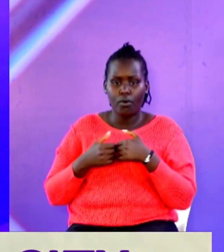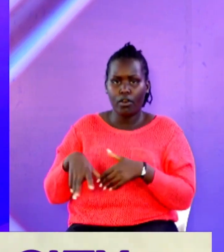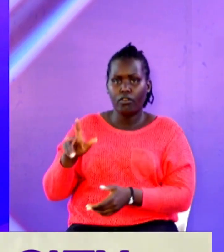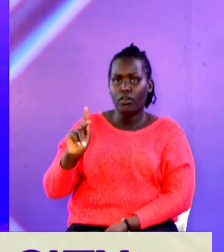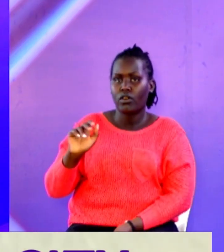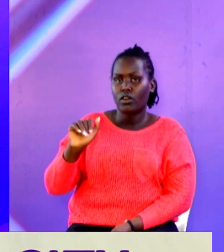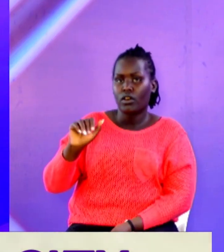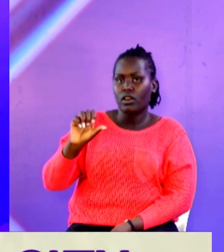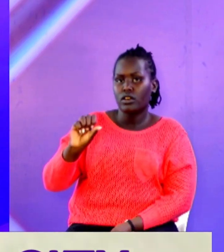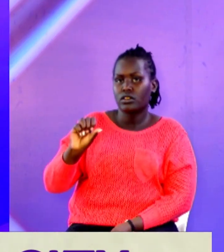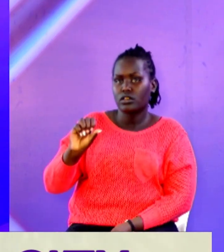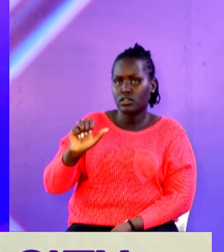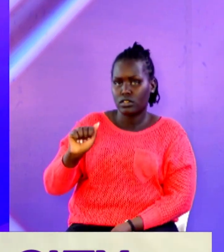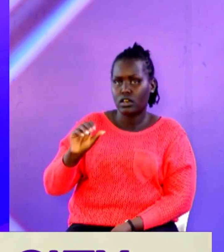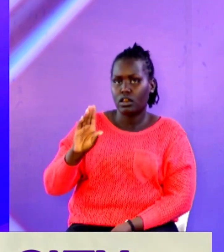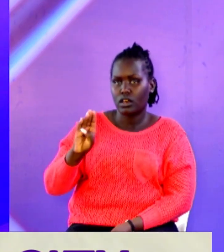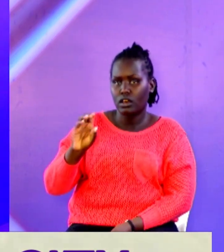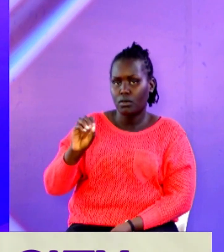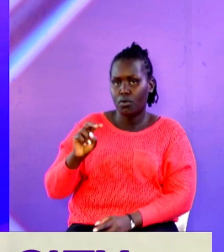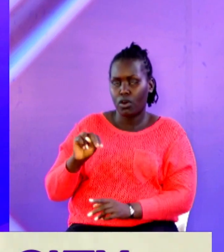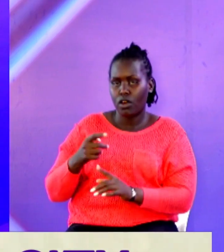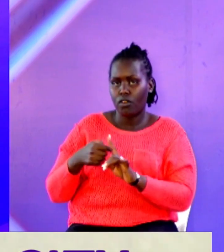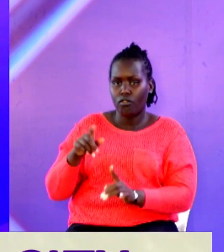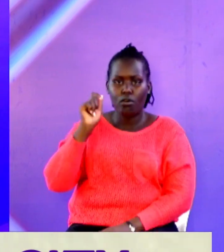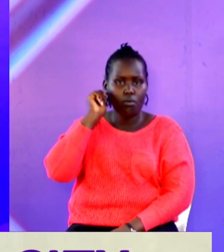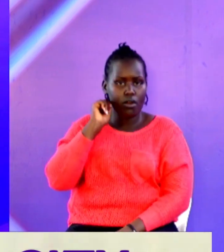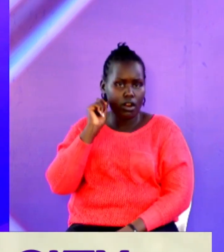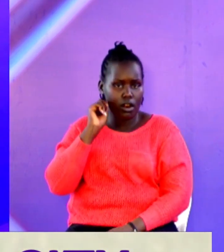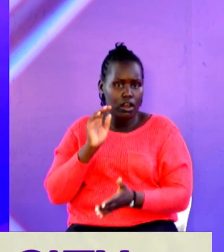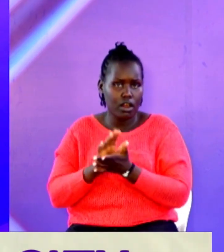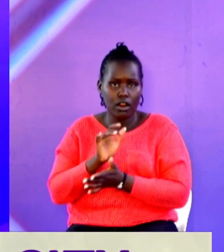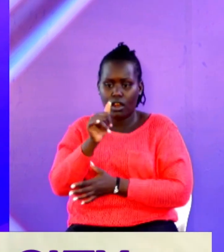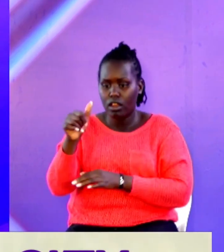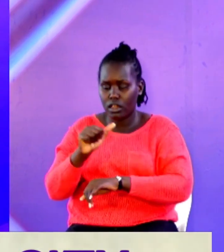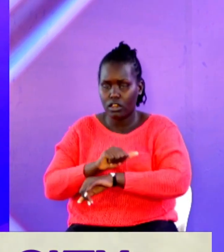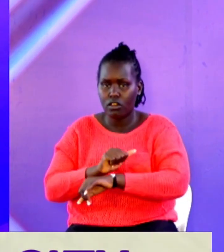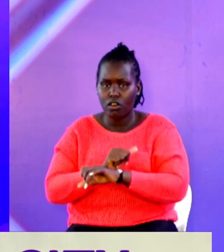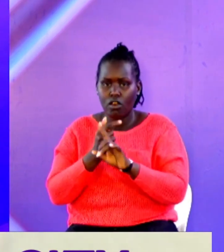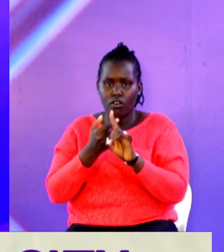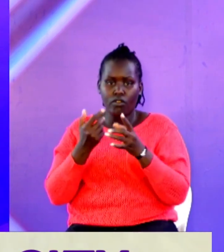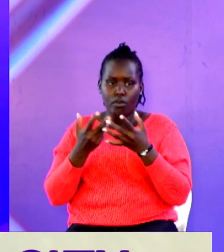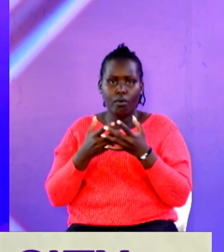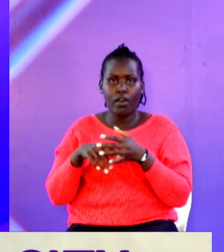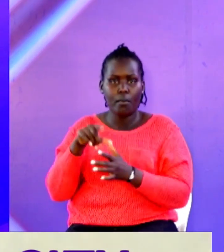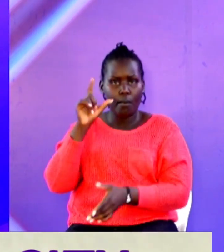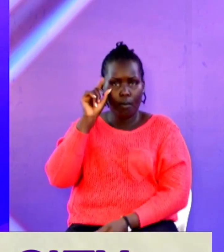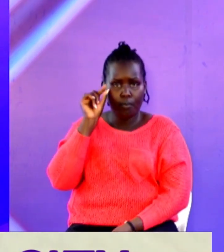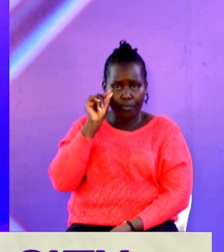Kasogon girls, that's from Nandi, and Kwa Hanzande girls, that is from the coastal